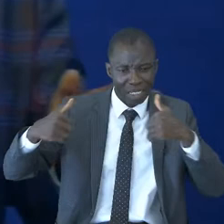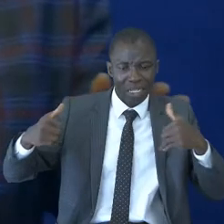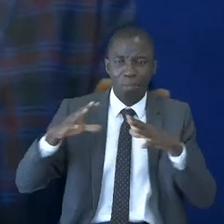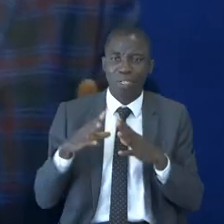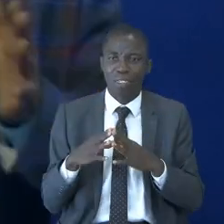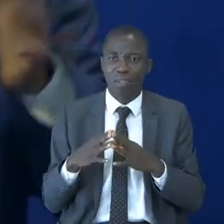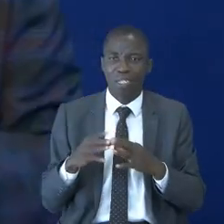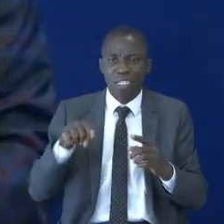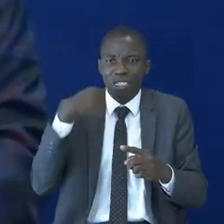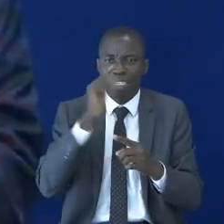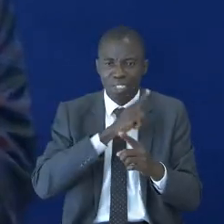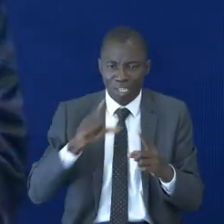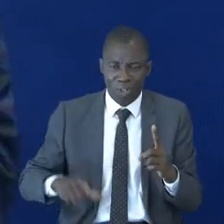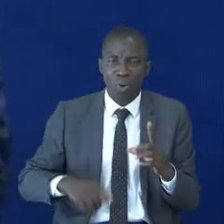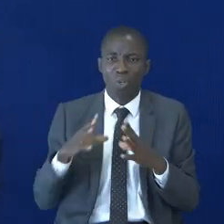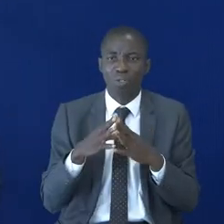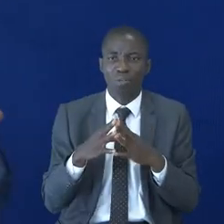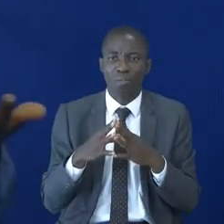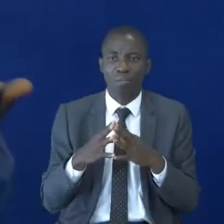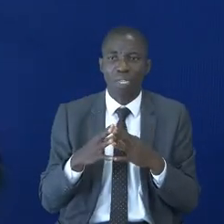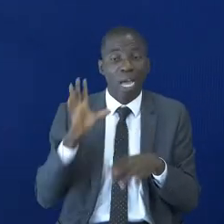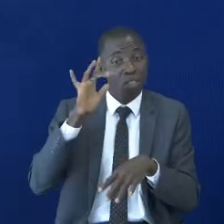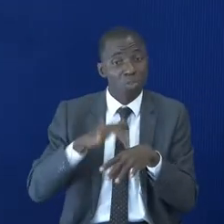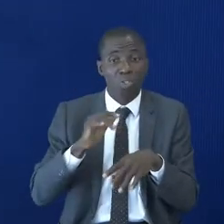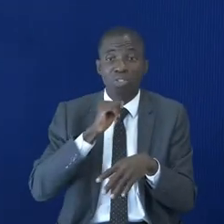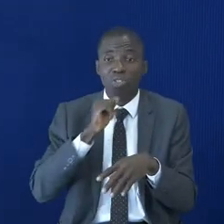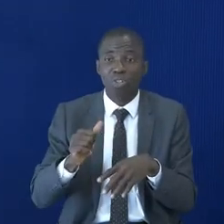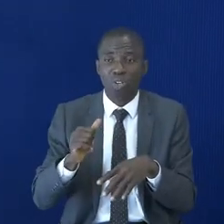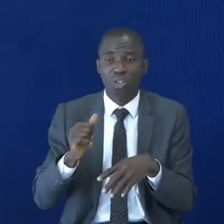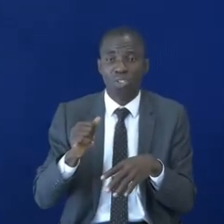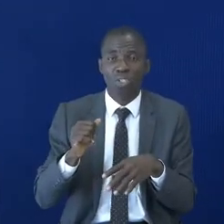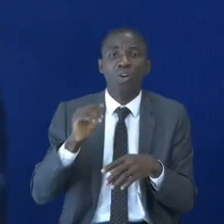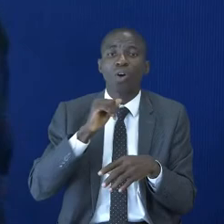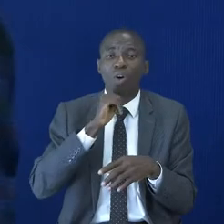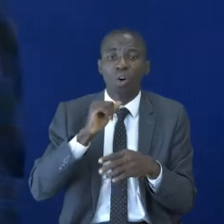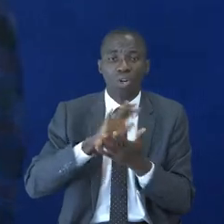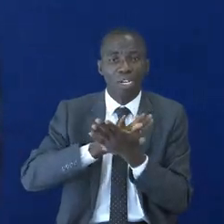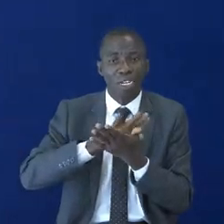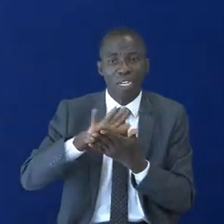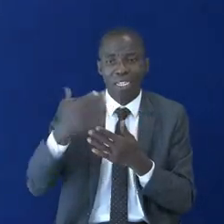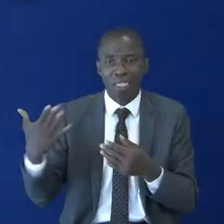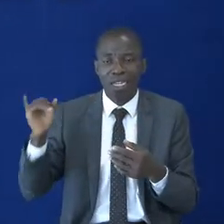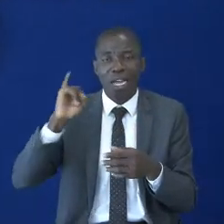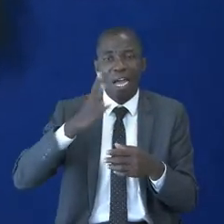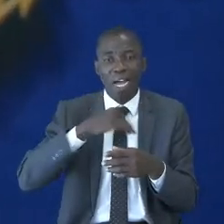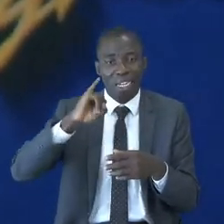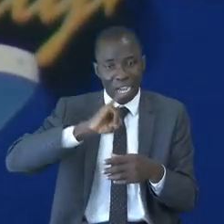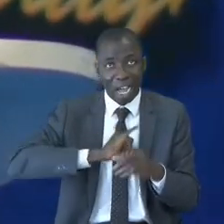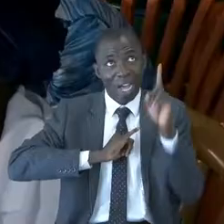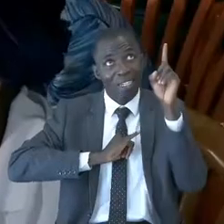separate, says the Lord, and touch not the unclean thing, and I